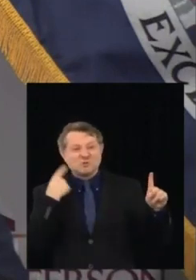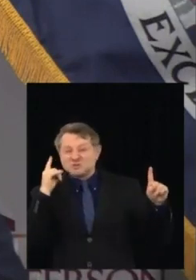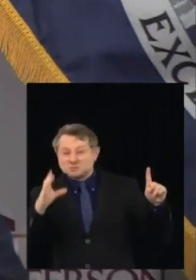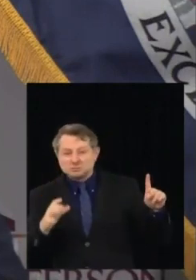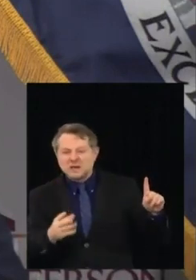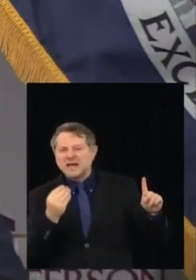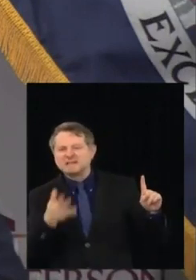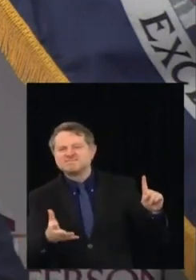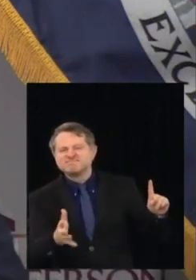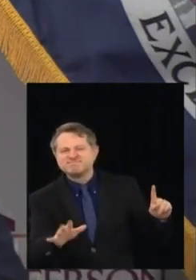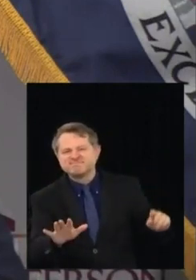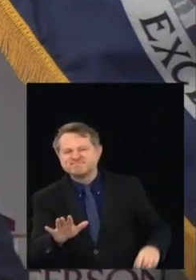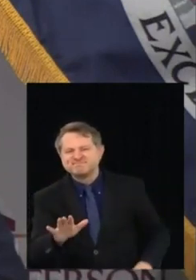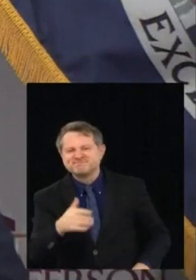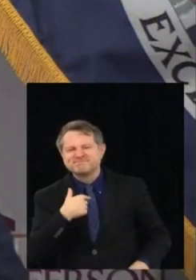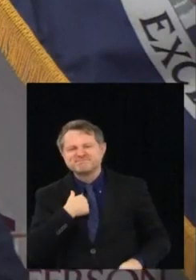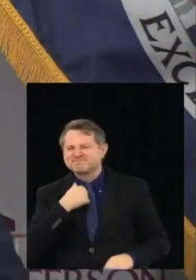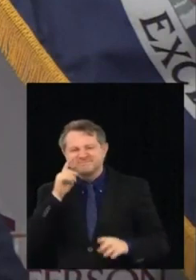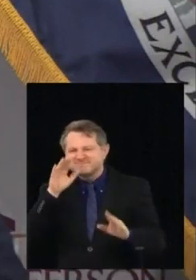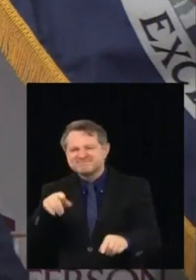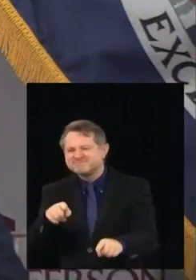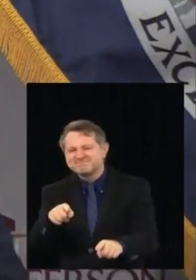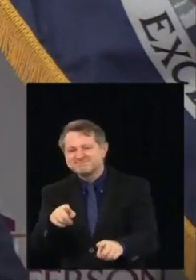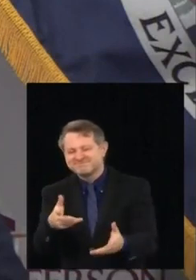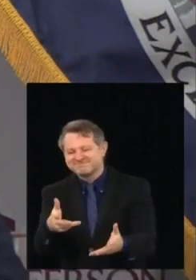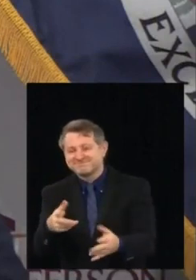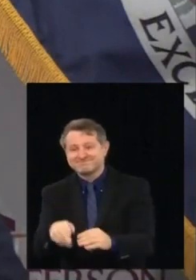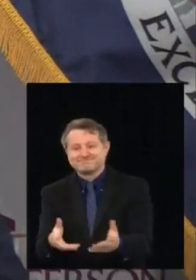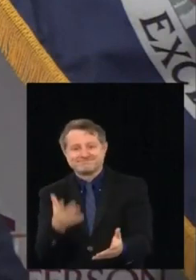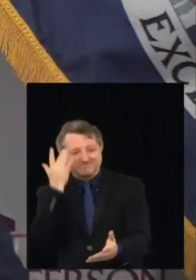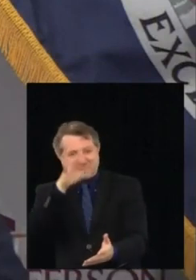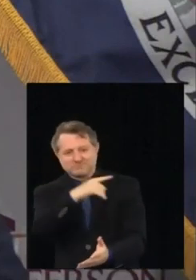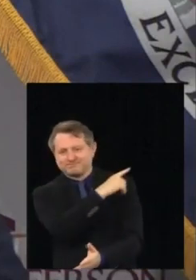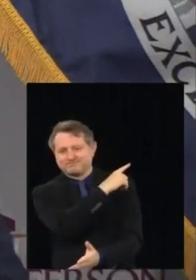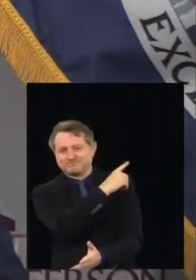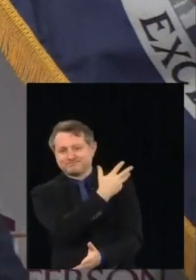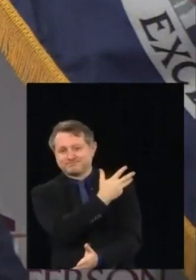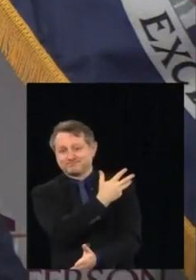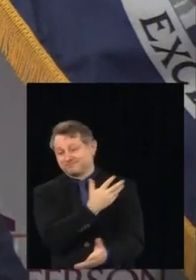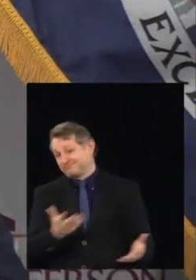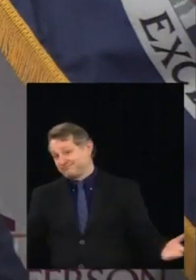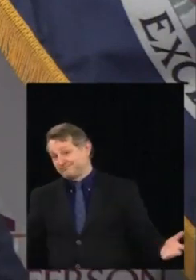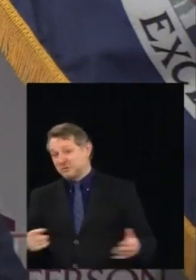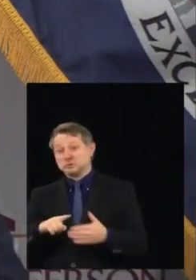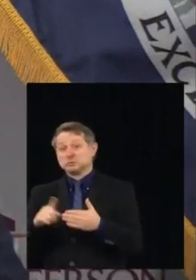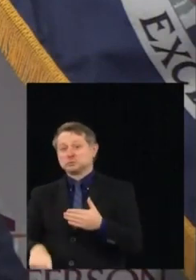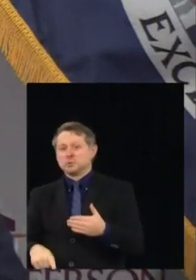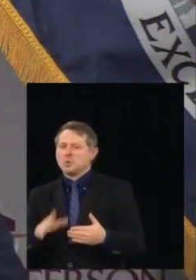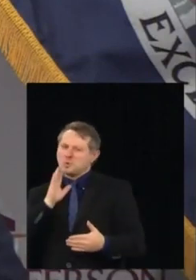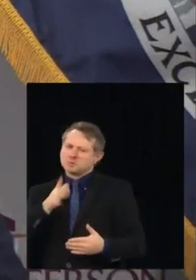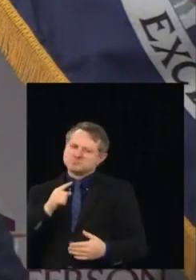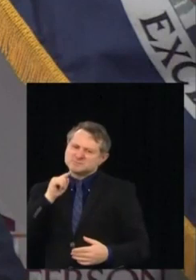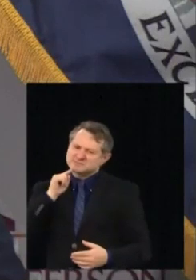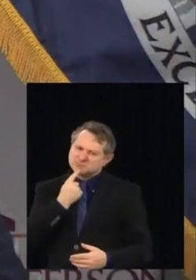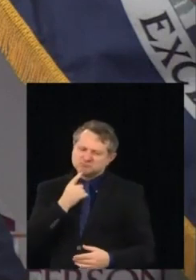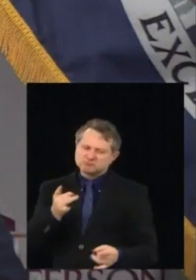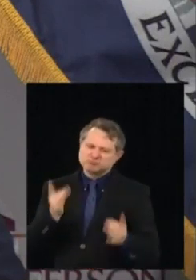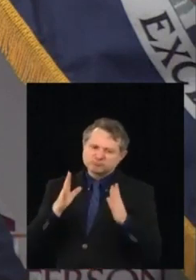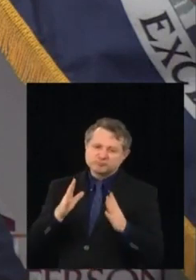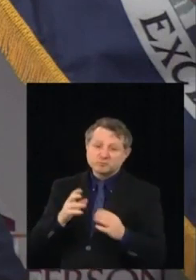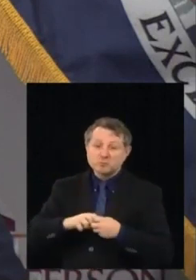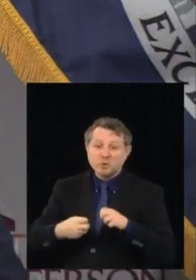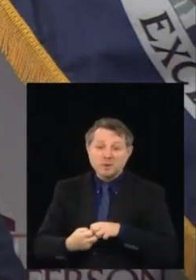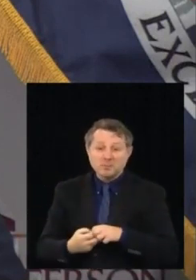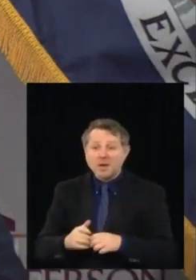right? We're going to have a serious problem. And I can't tell you what actions we would need to take to fill that budget hole, because